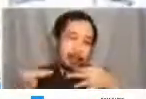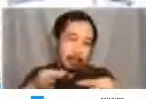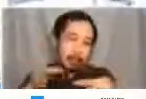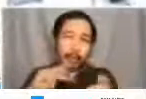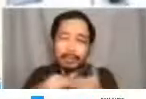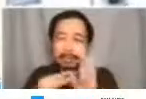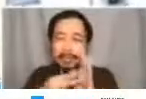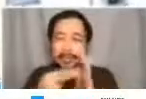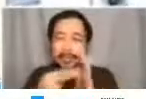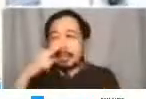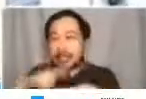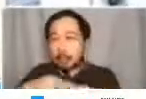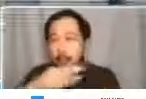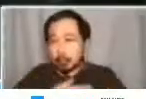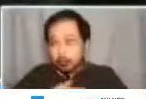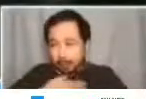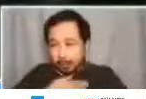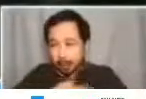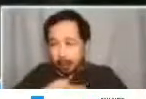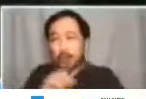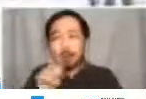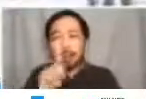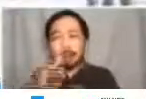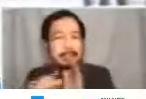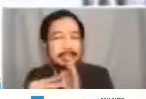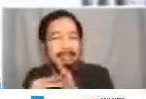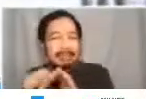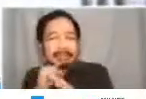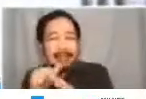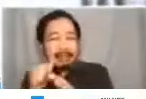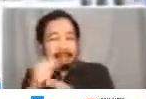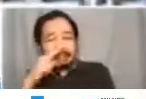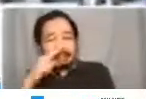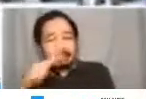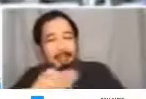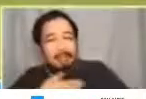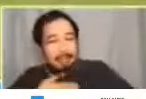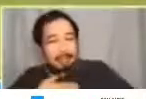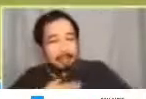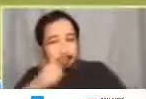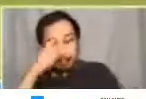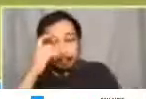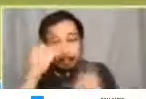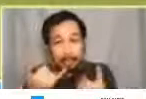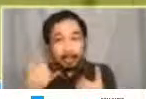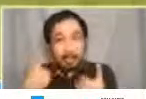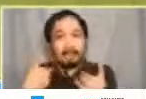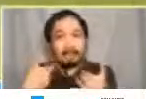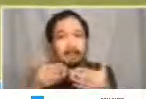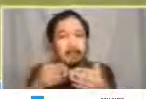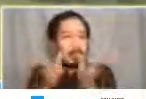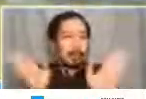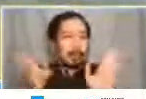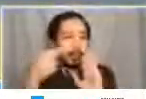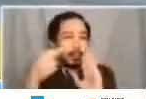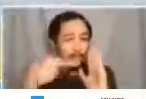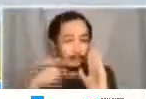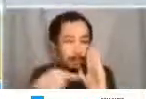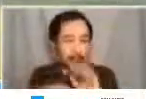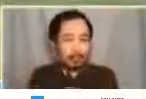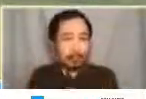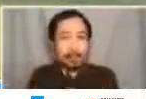ng pasilidad natin ay mas pinag-ibding po ang cleaning at disinfection. And ang ginagamit po